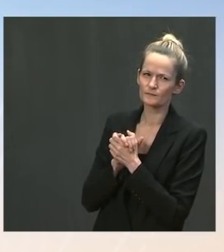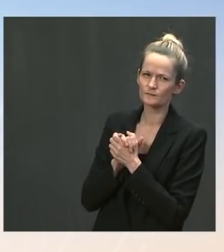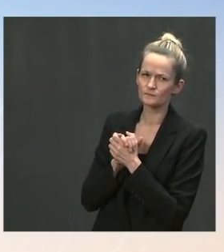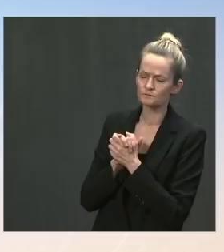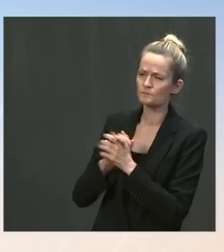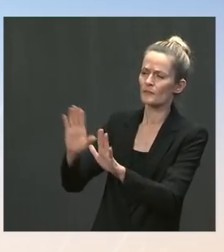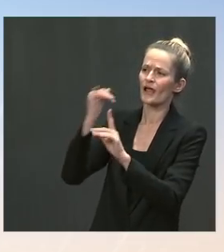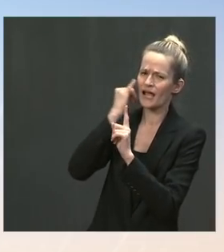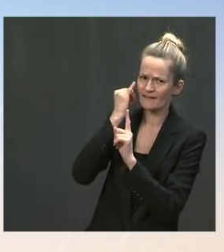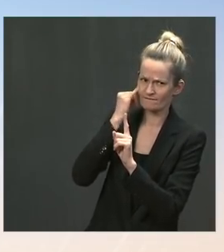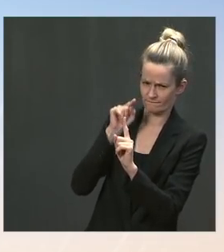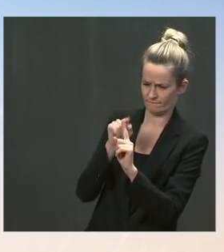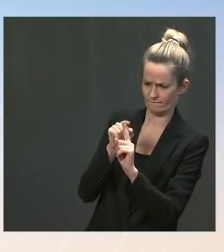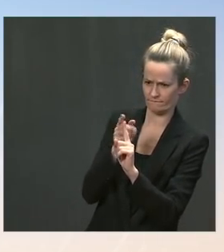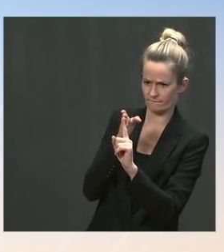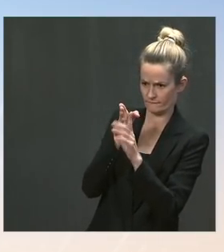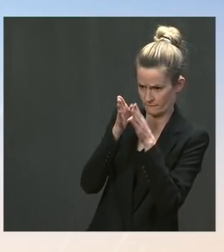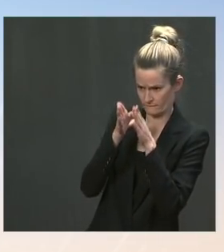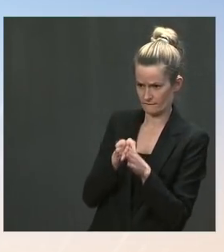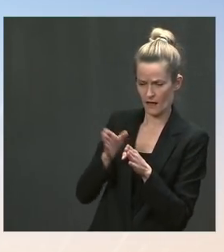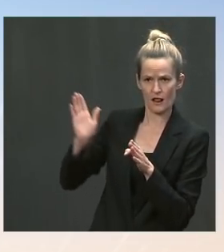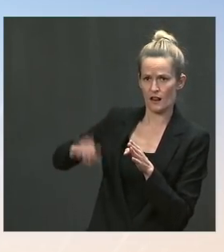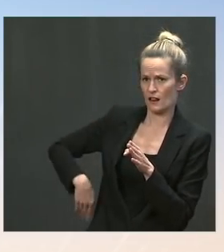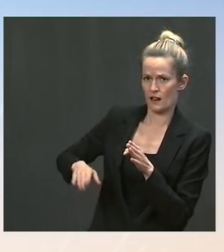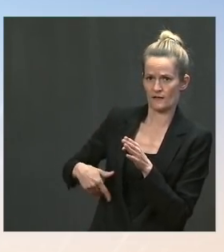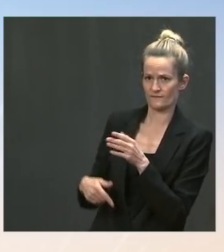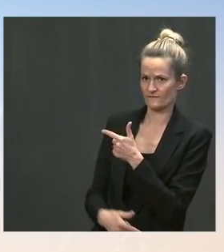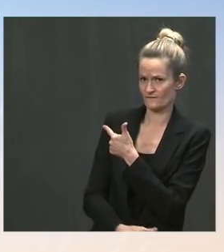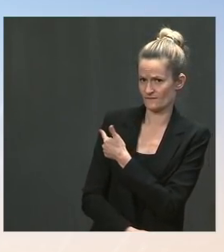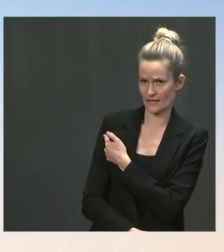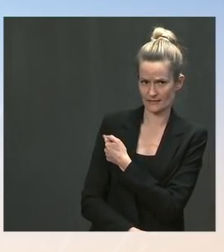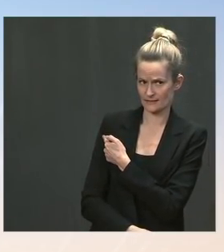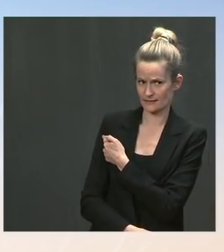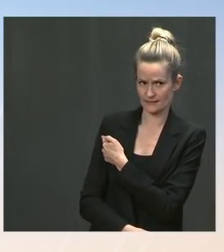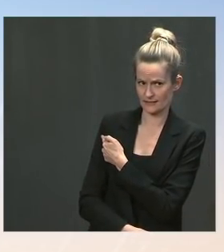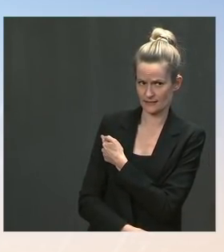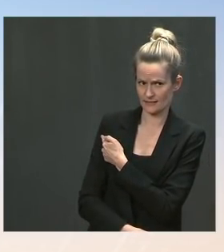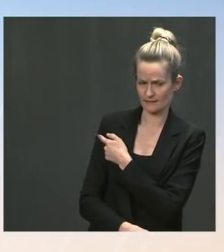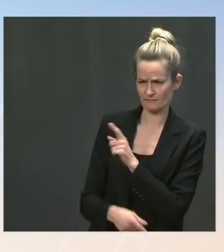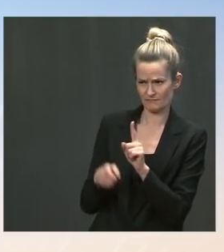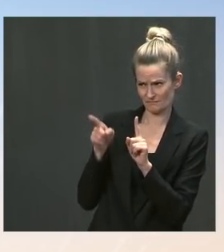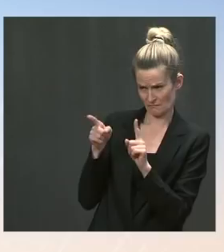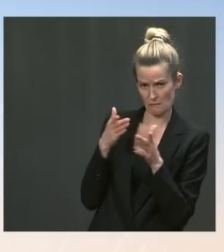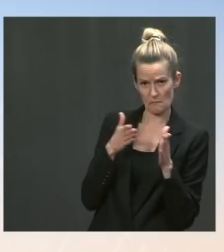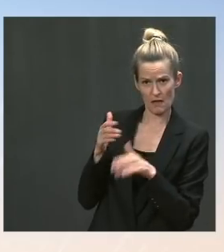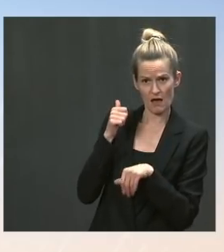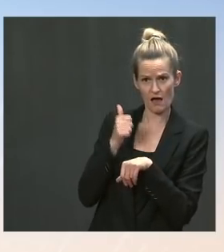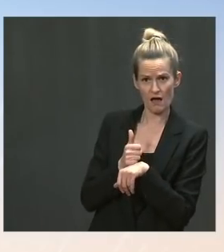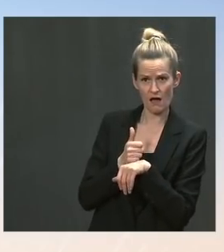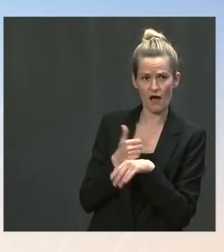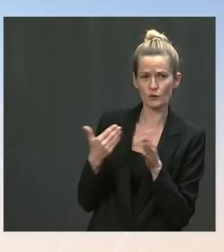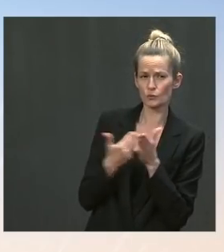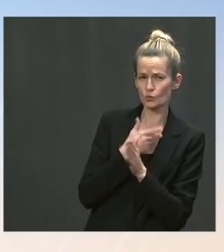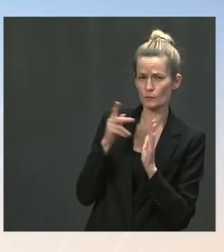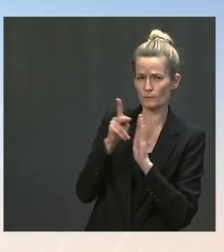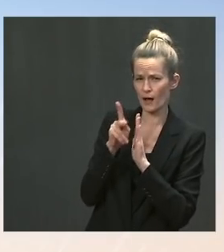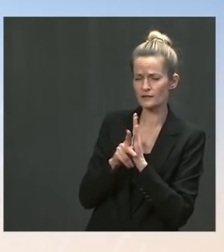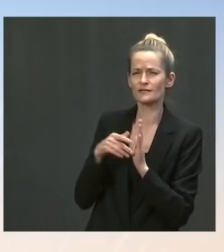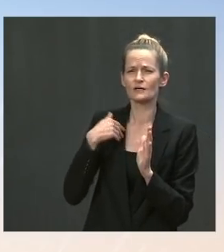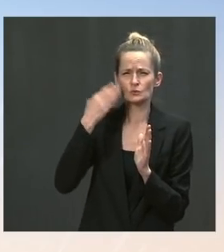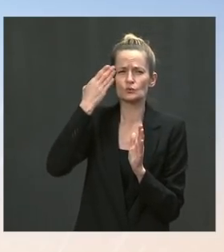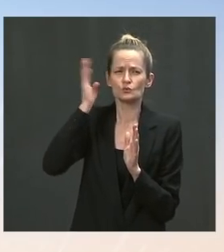you might be able to address what some of those are likely. there's a new policy here at the White House, and additional across the federal government as well, in terms of forms people have to fill out under